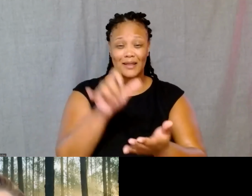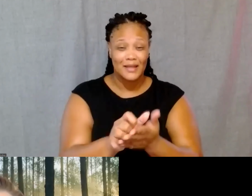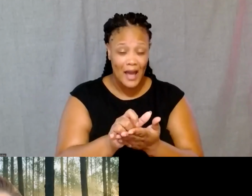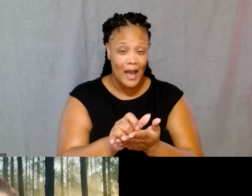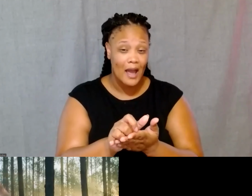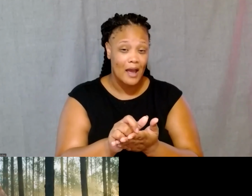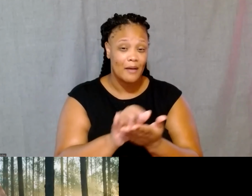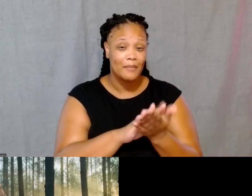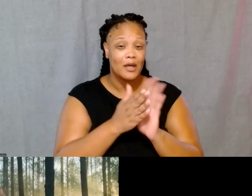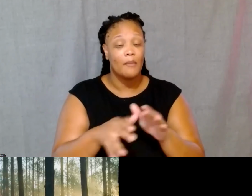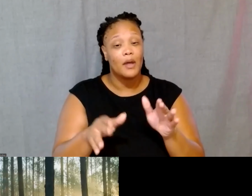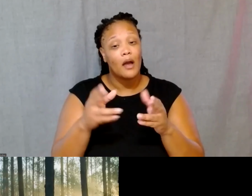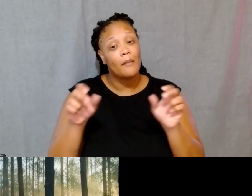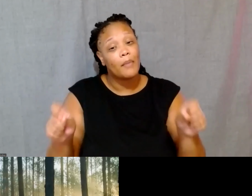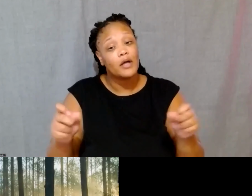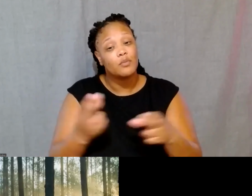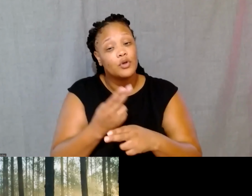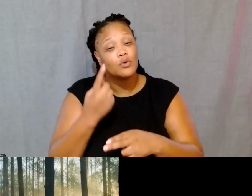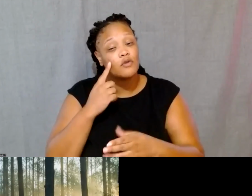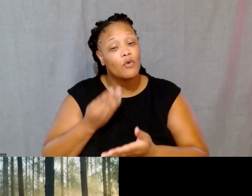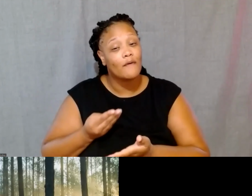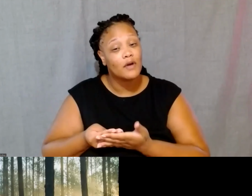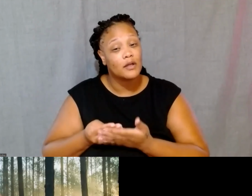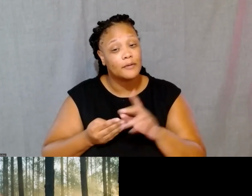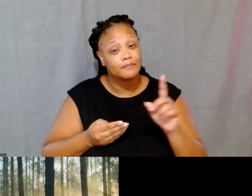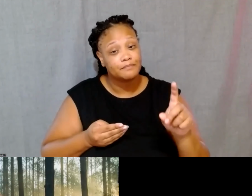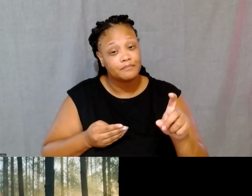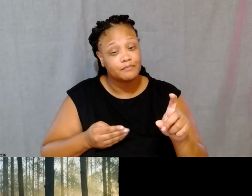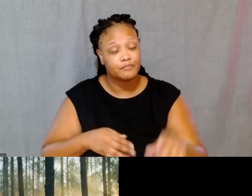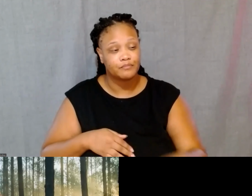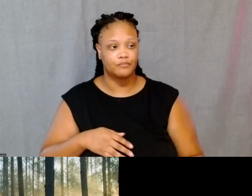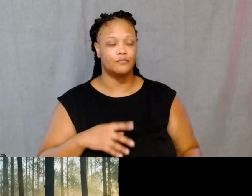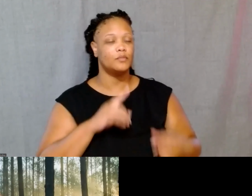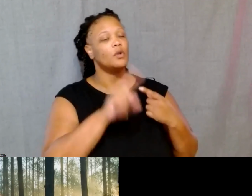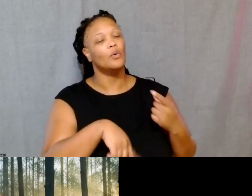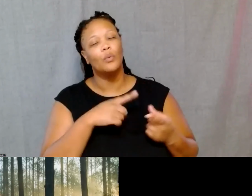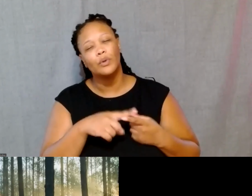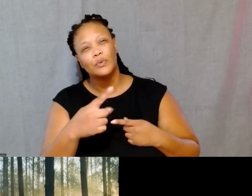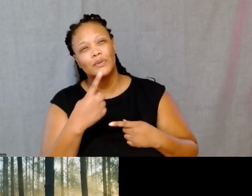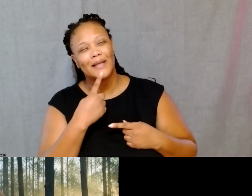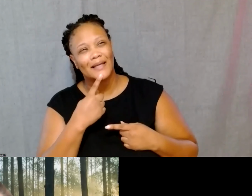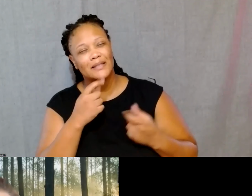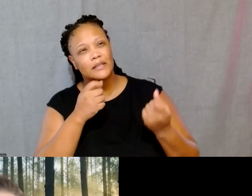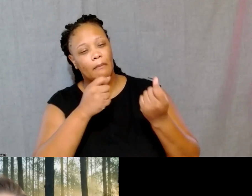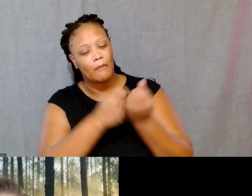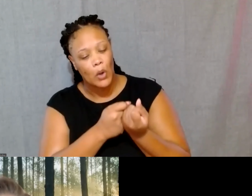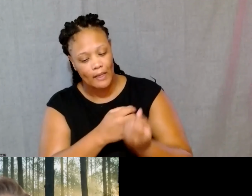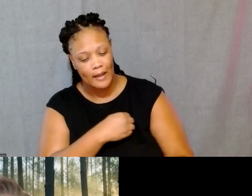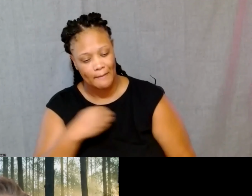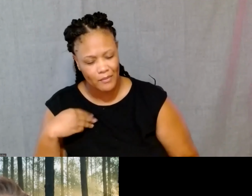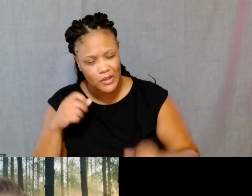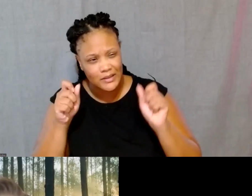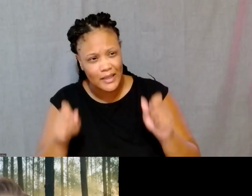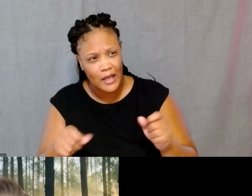funding? So when you say support their members, how would you, can you specify